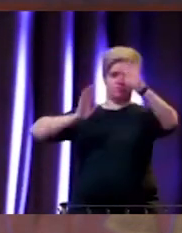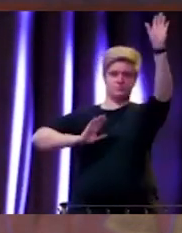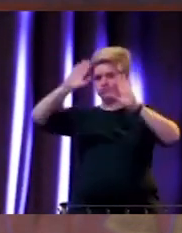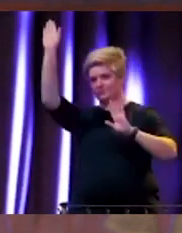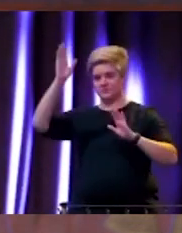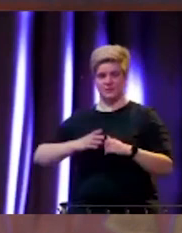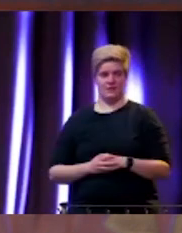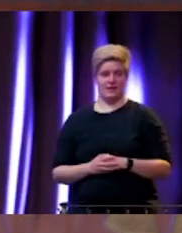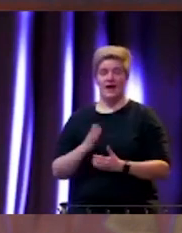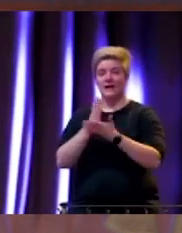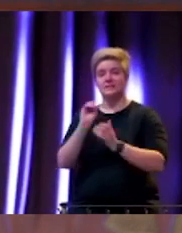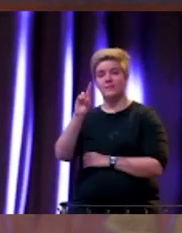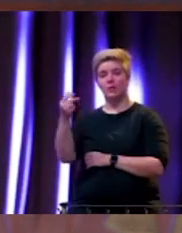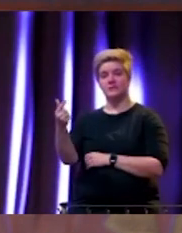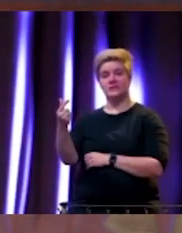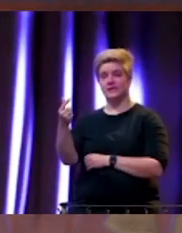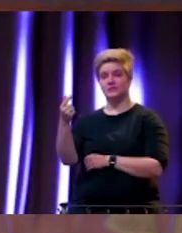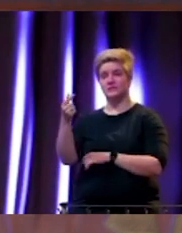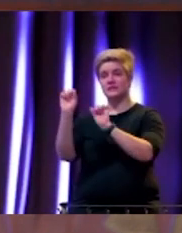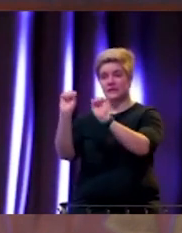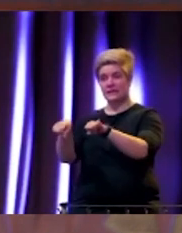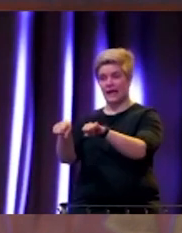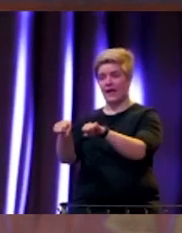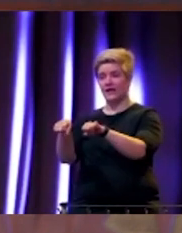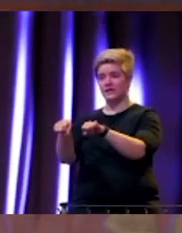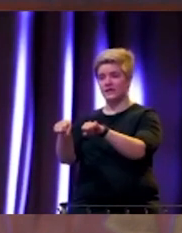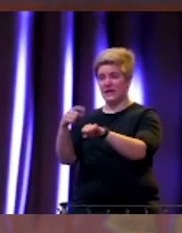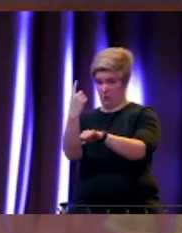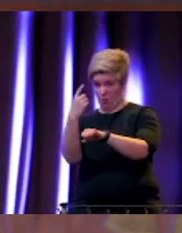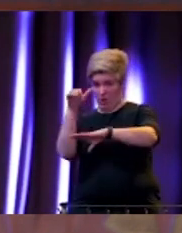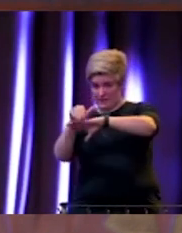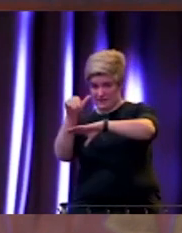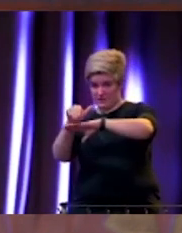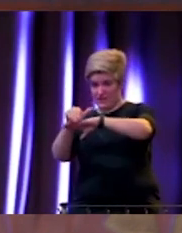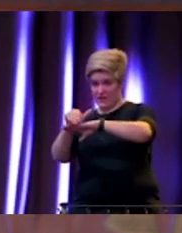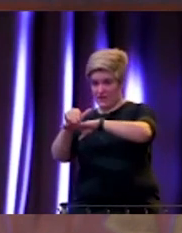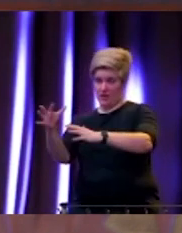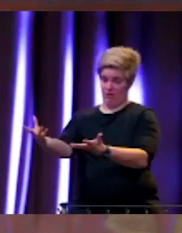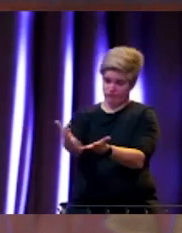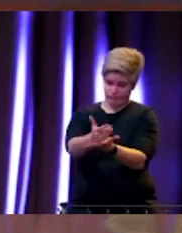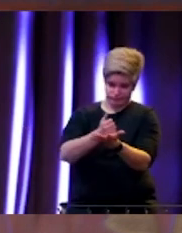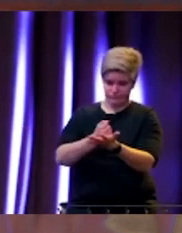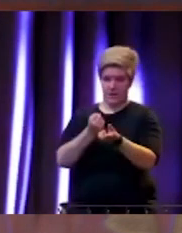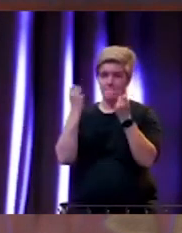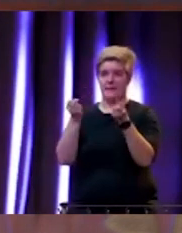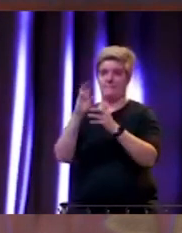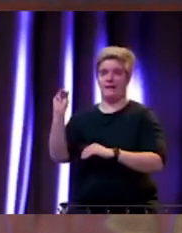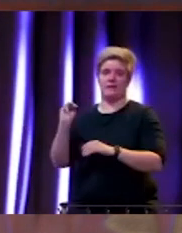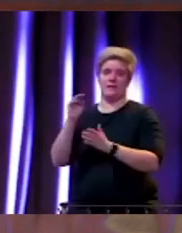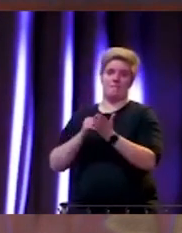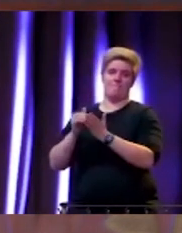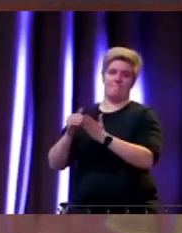up, right? And some organizations can, within one evening, raise multiple